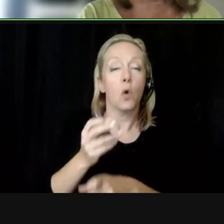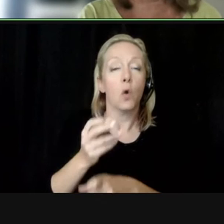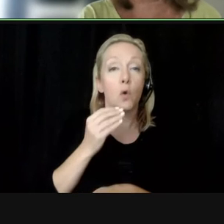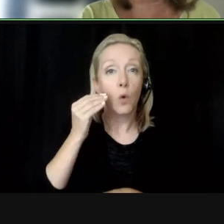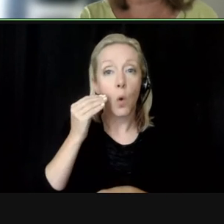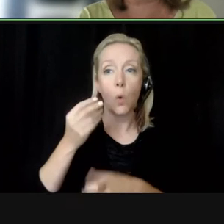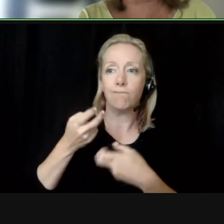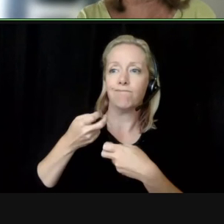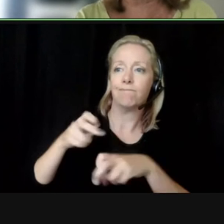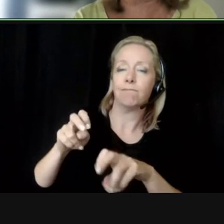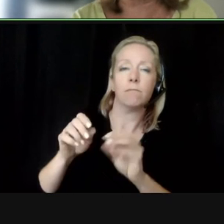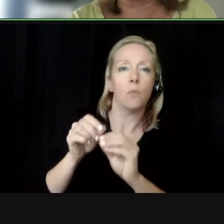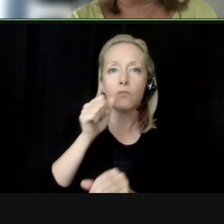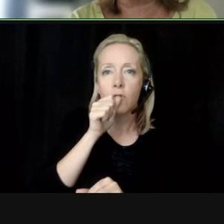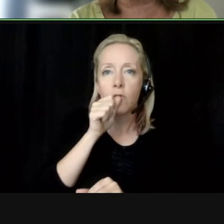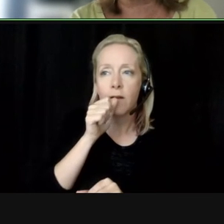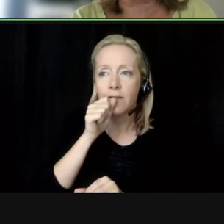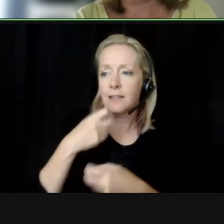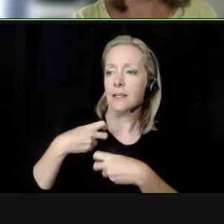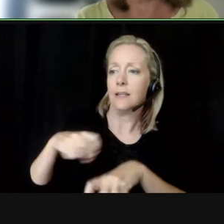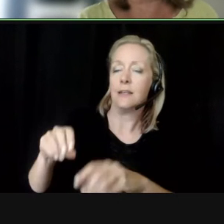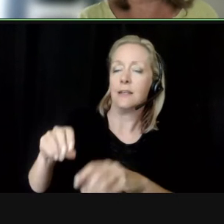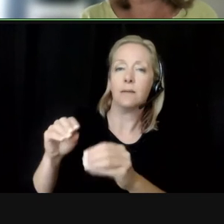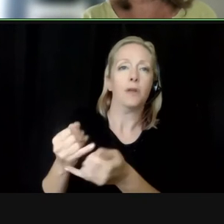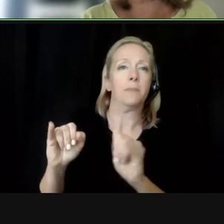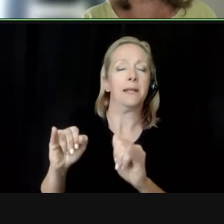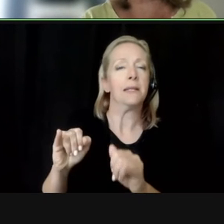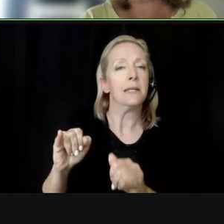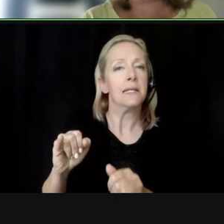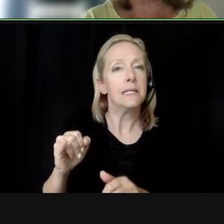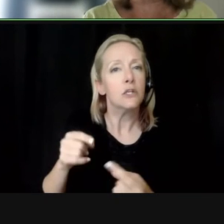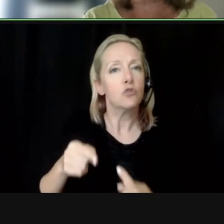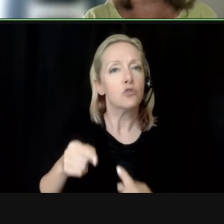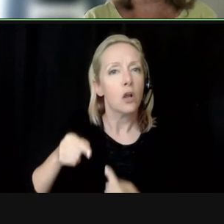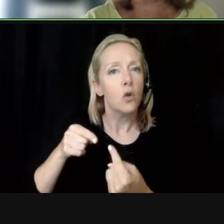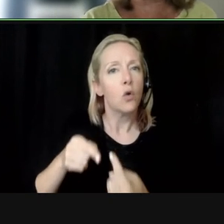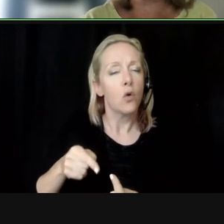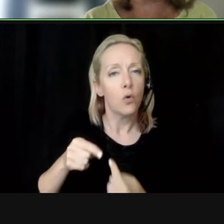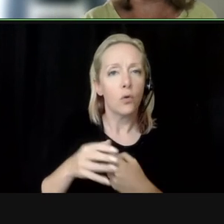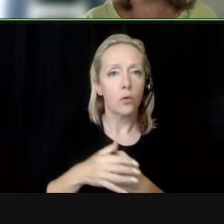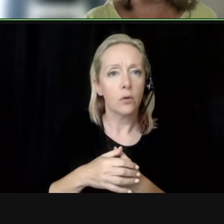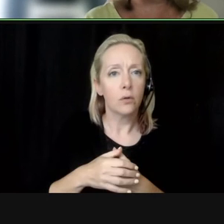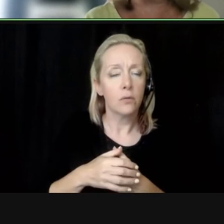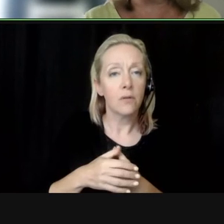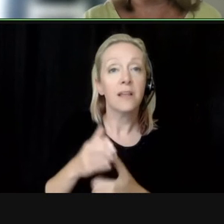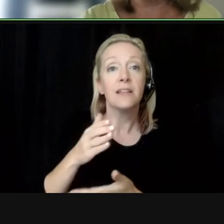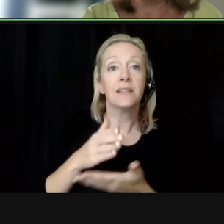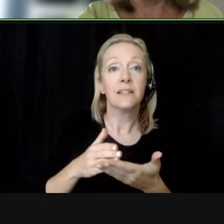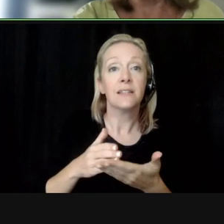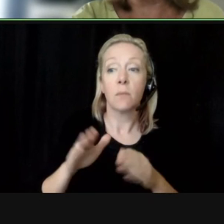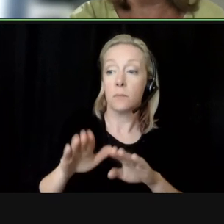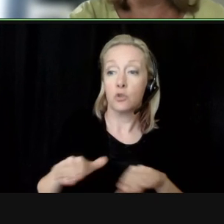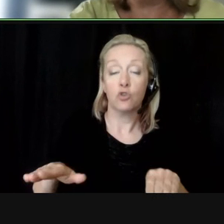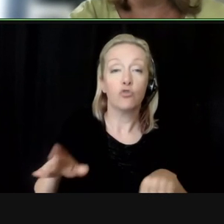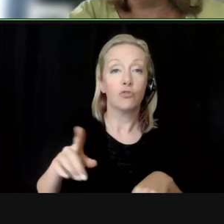more privacy and a little bit more independence. And we know that some of the children really have